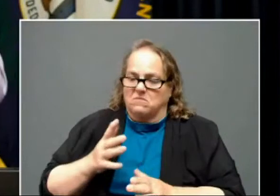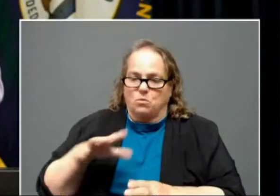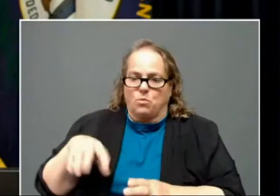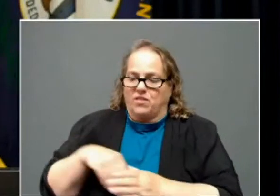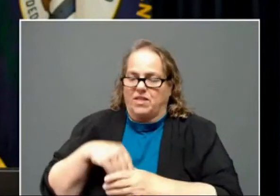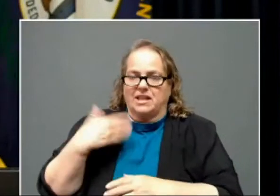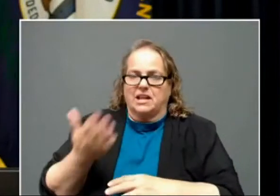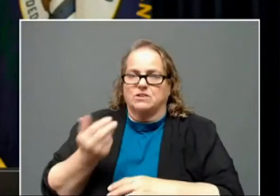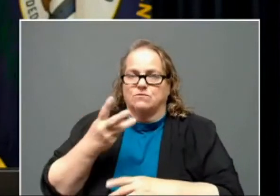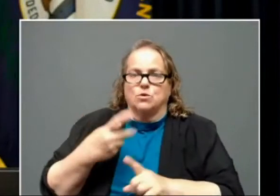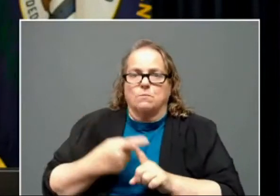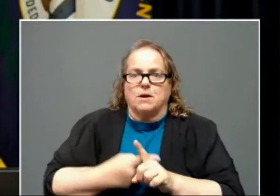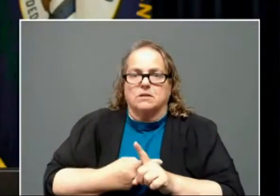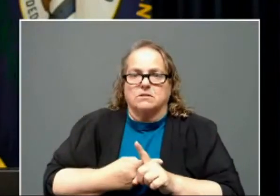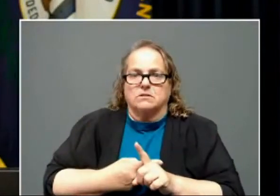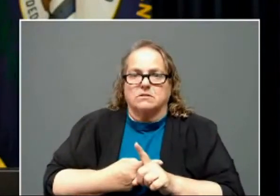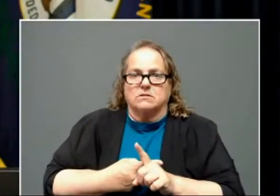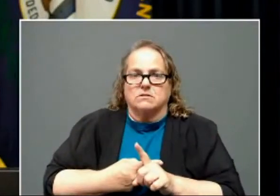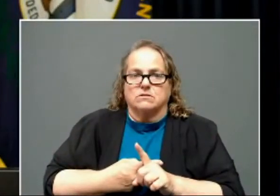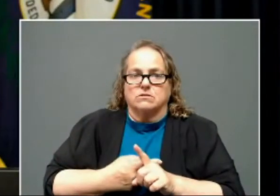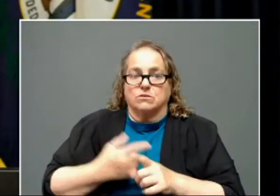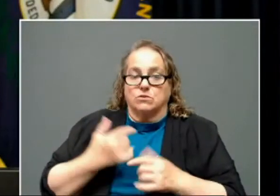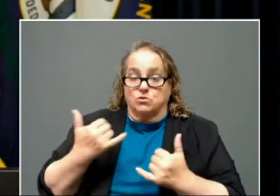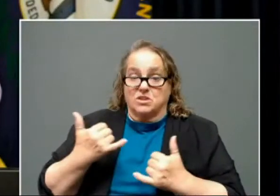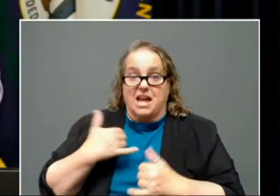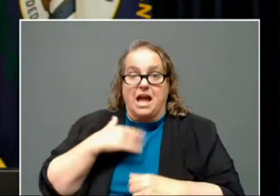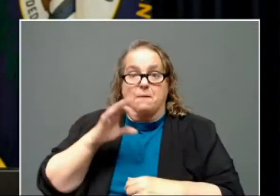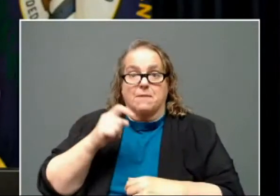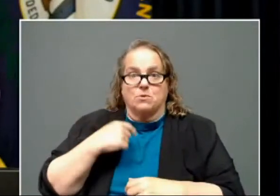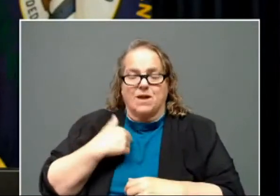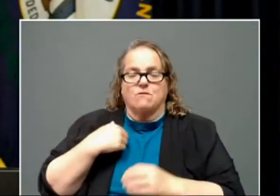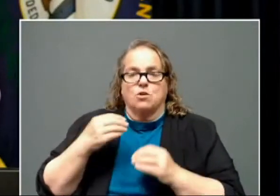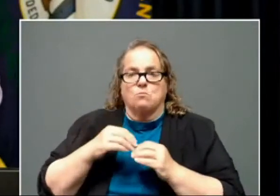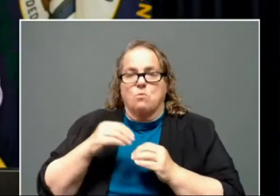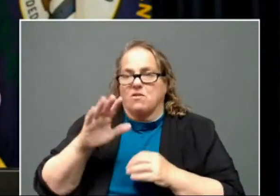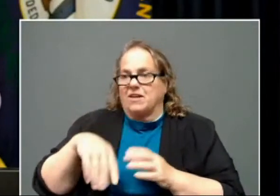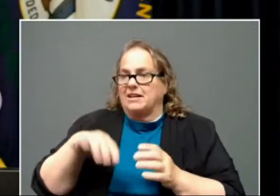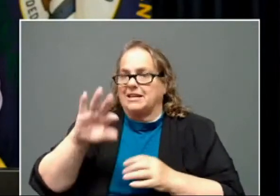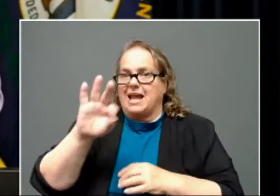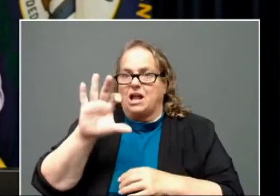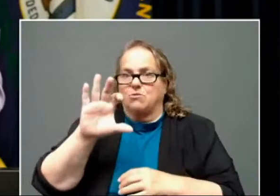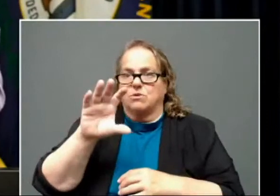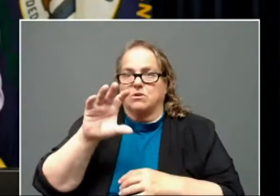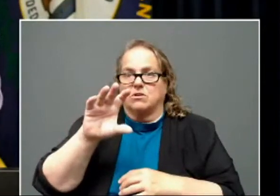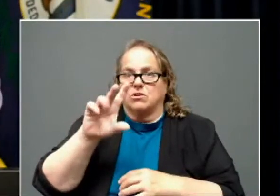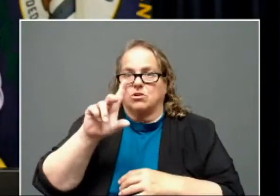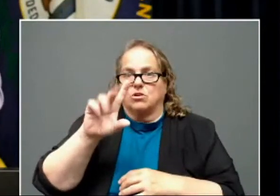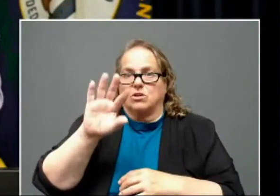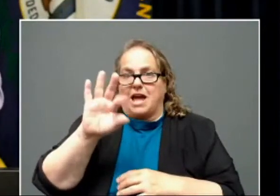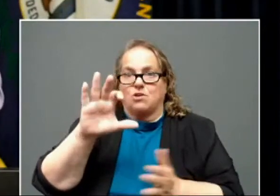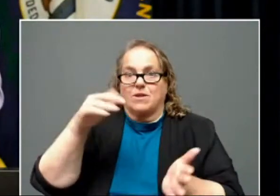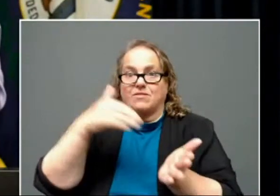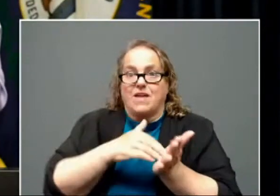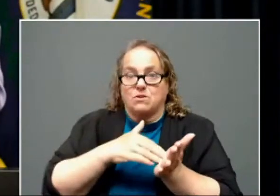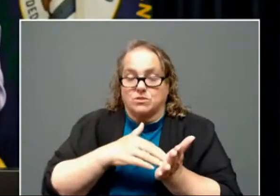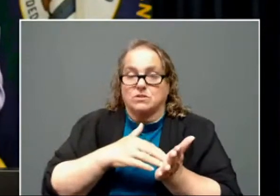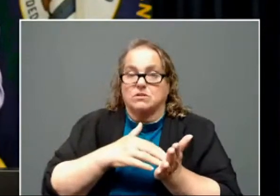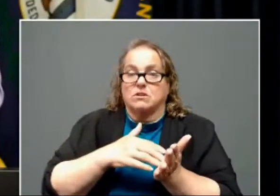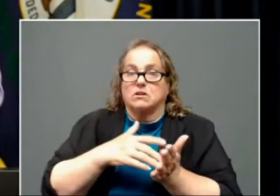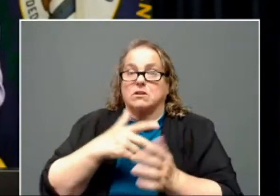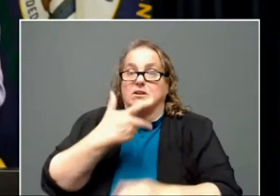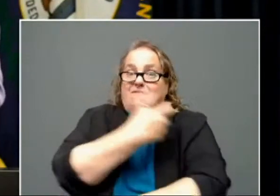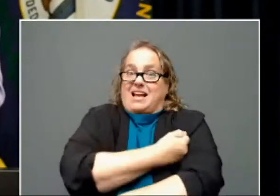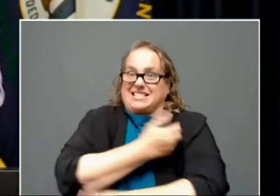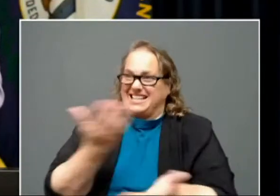now, today, I bet we have close to 900,000 doses of vaccine in the state. And if you figure most of those are 2 doses, that means